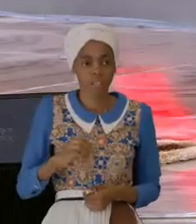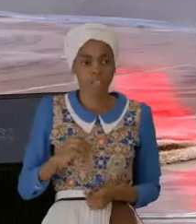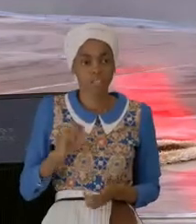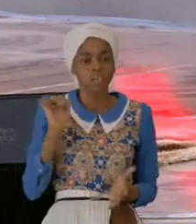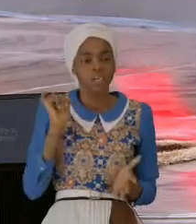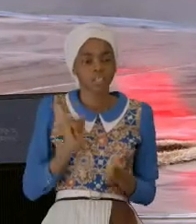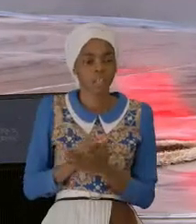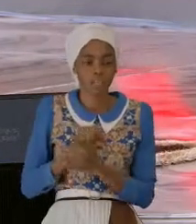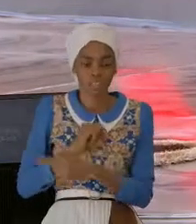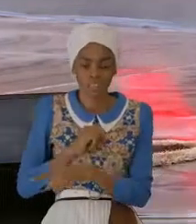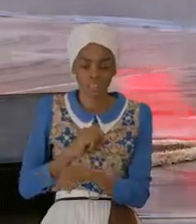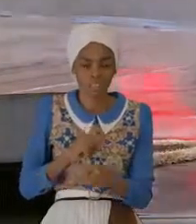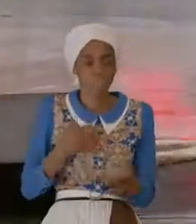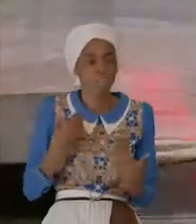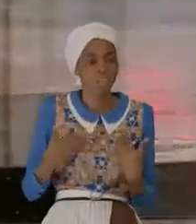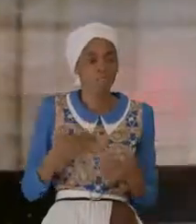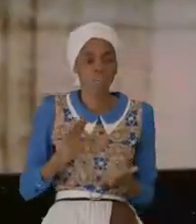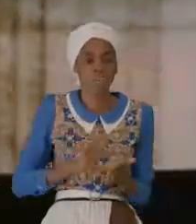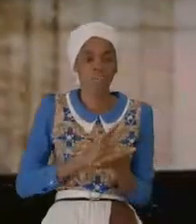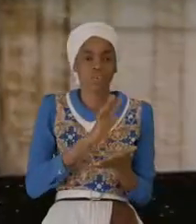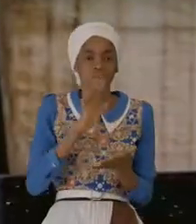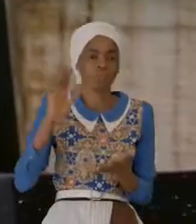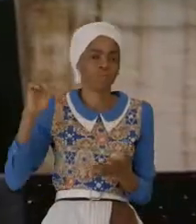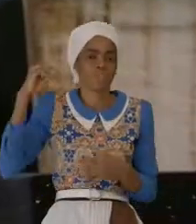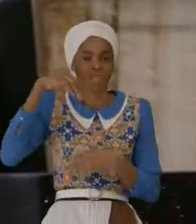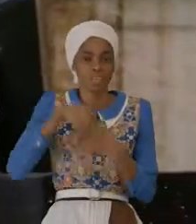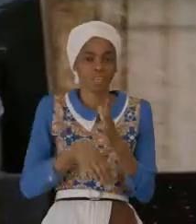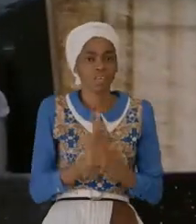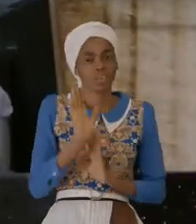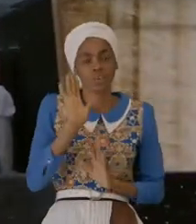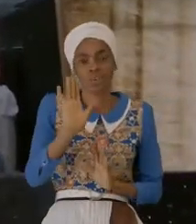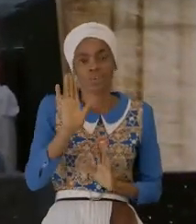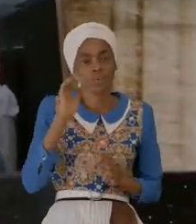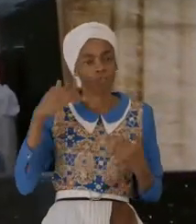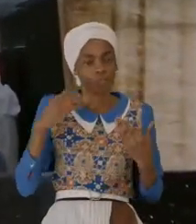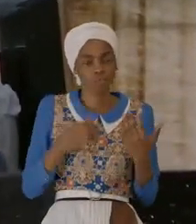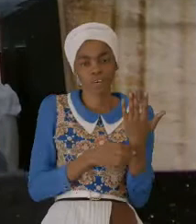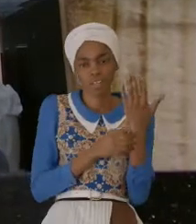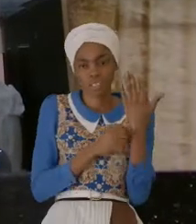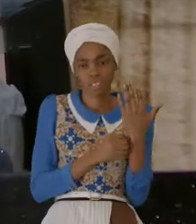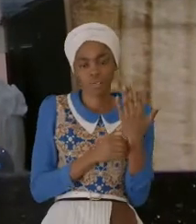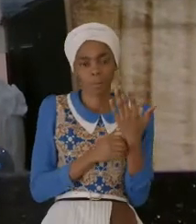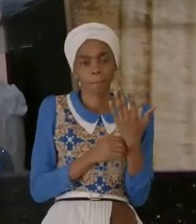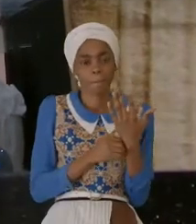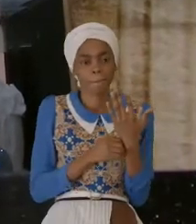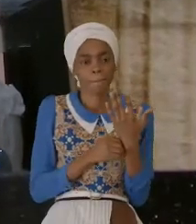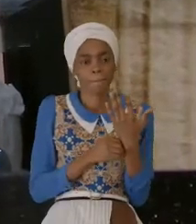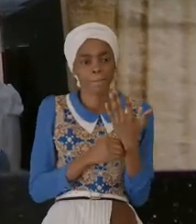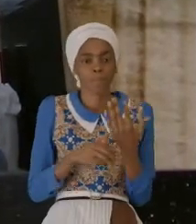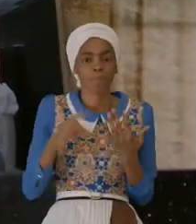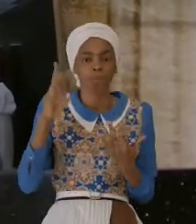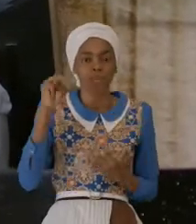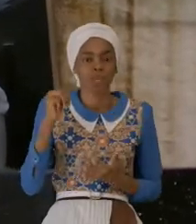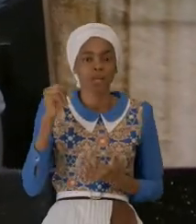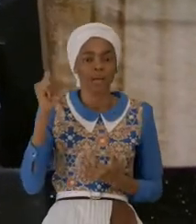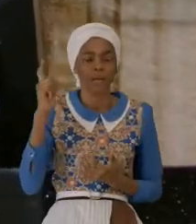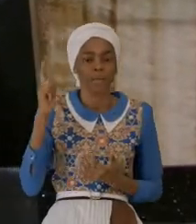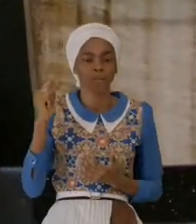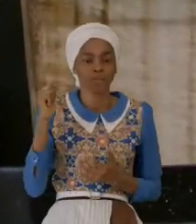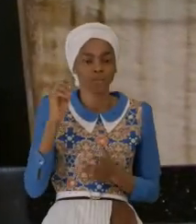circumcised that gave me glory in your flesh Matthew chapter